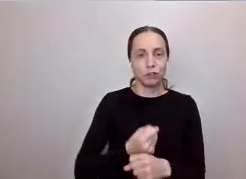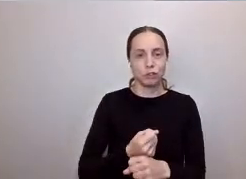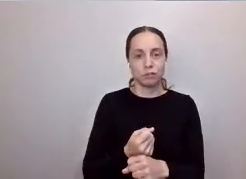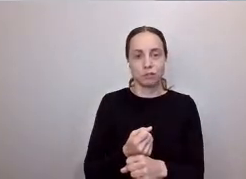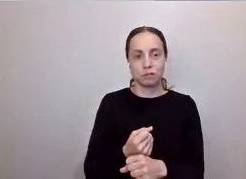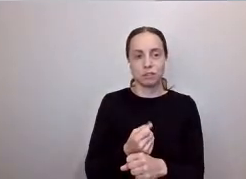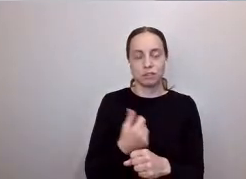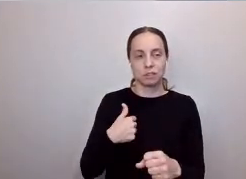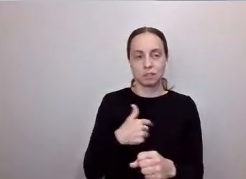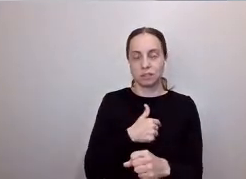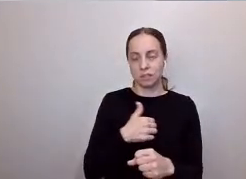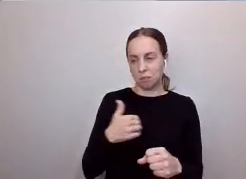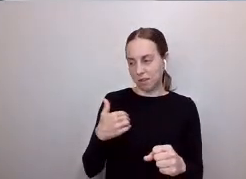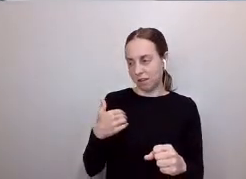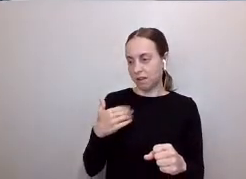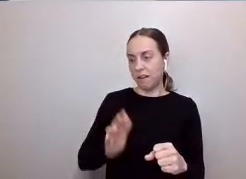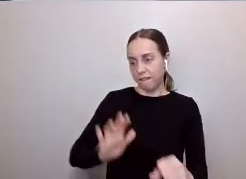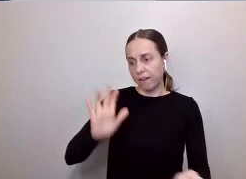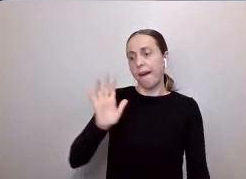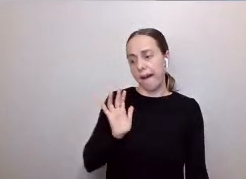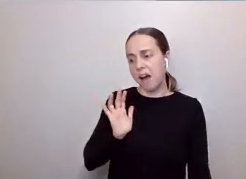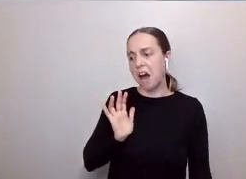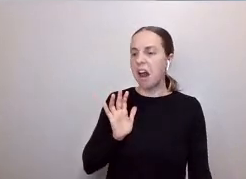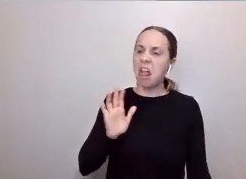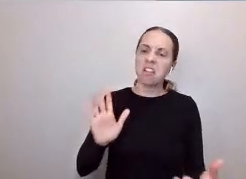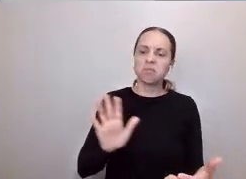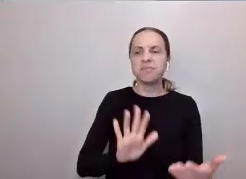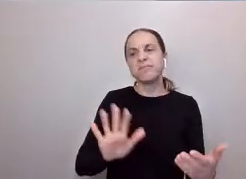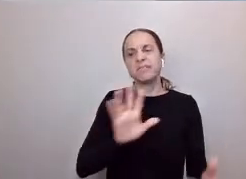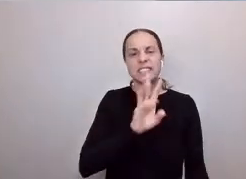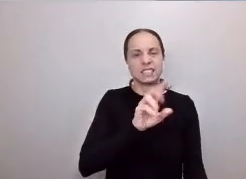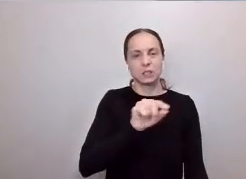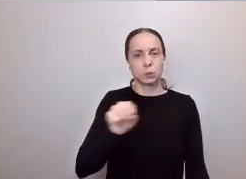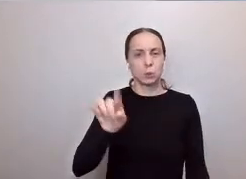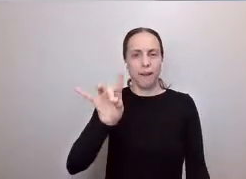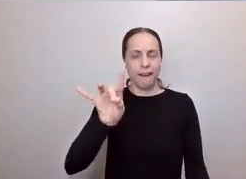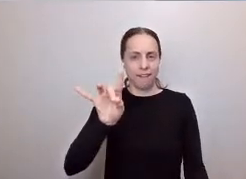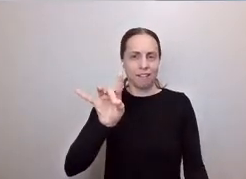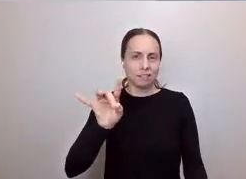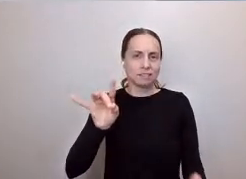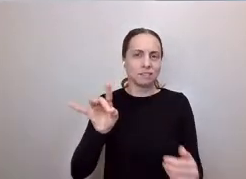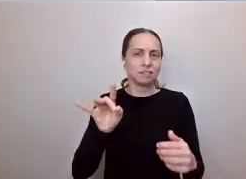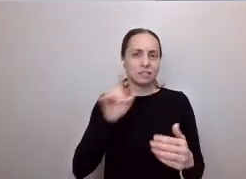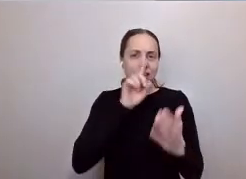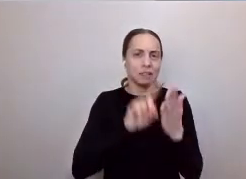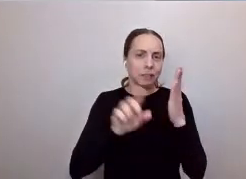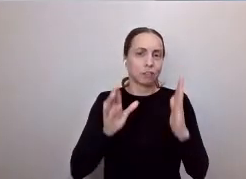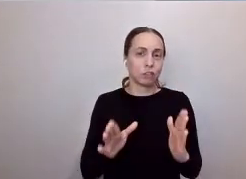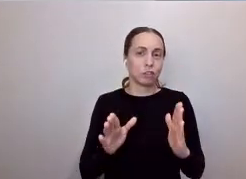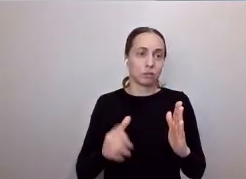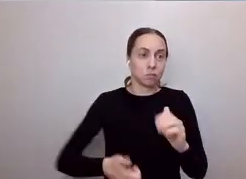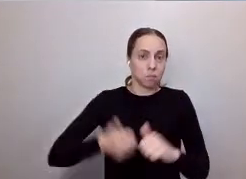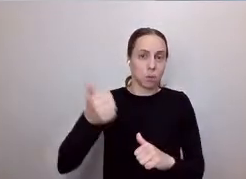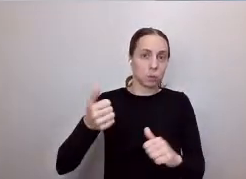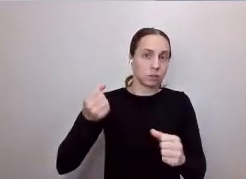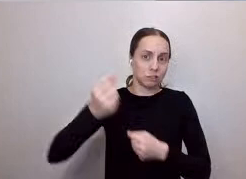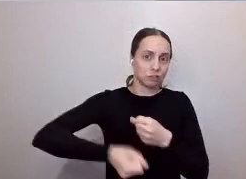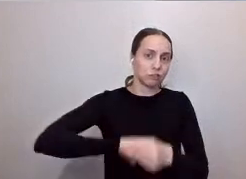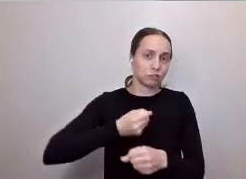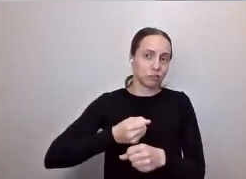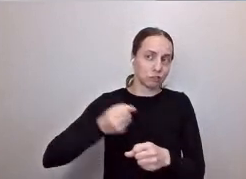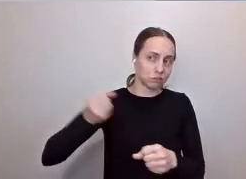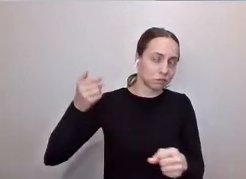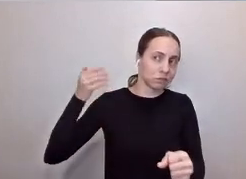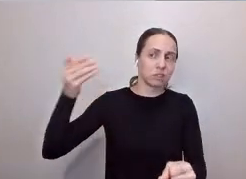we've had a range of 6 to 8 inspectors the majority of that time. And that is what we think is really necessary